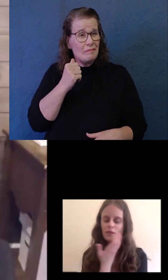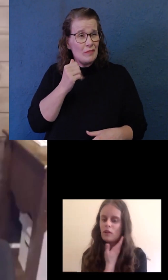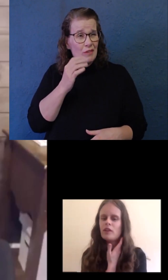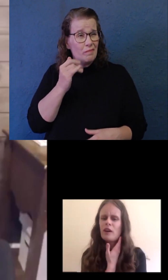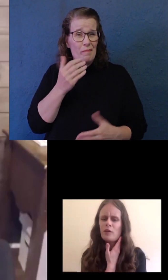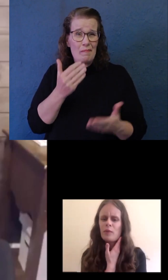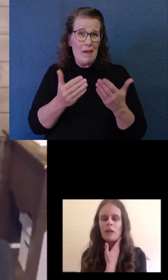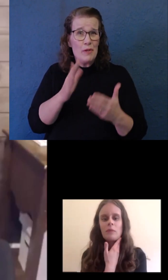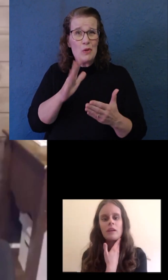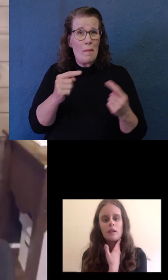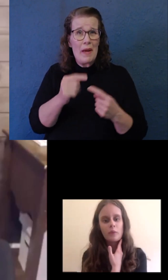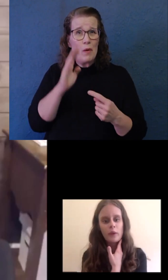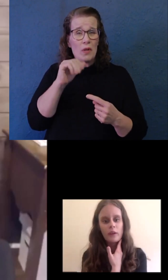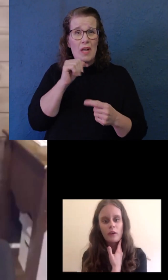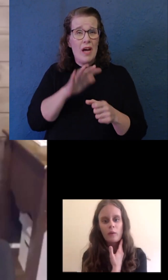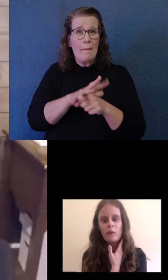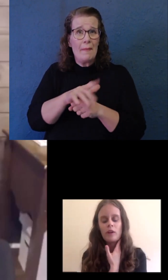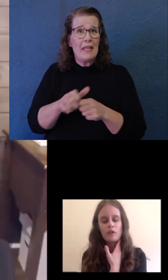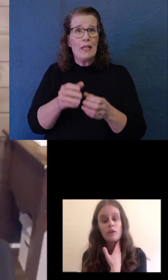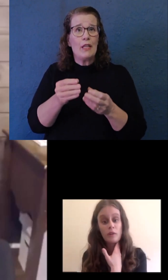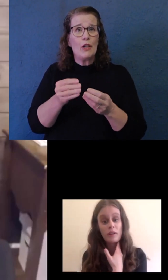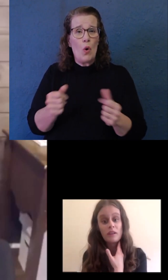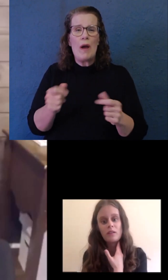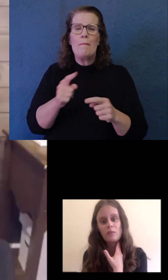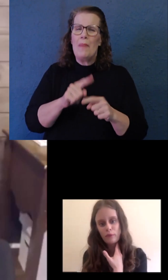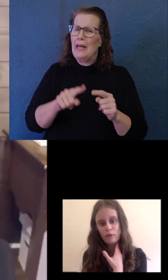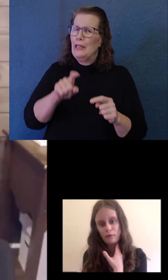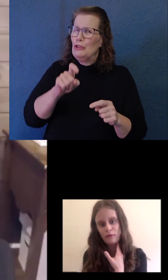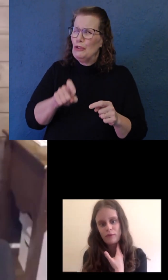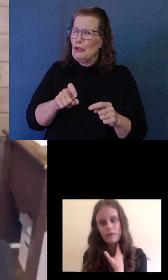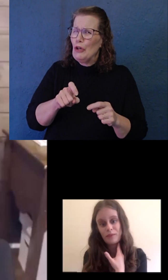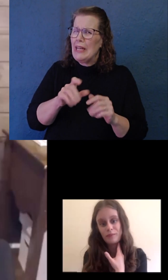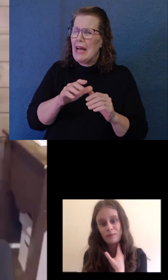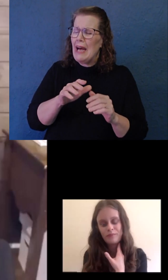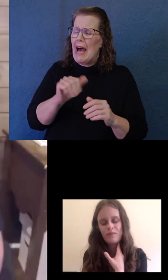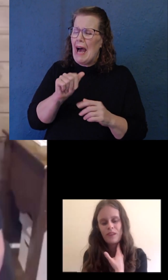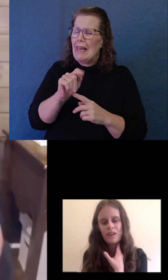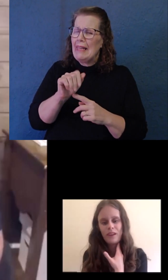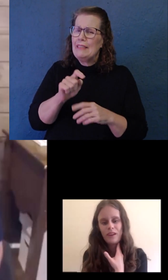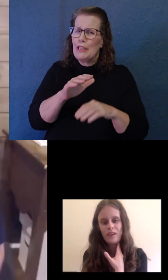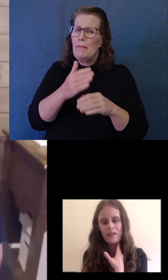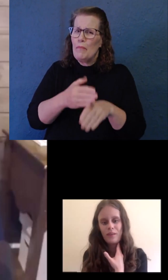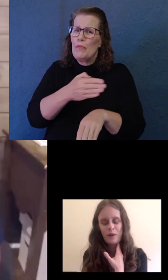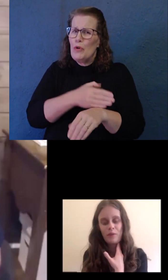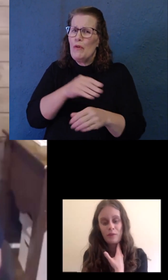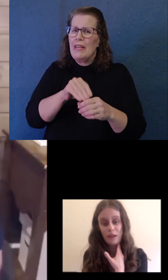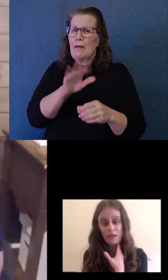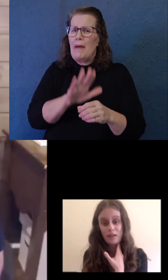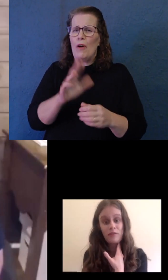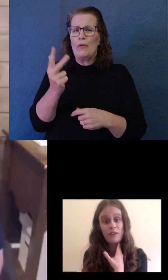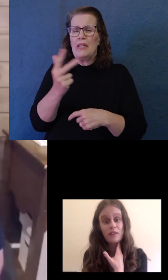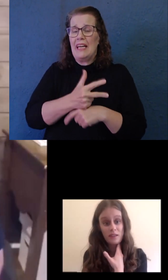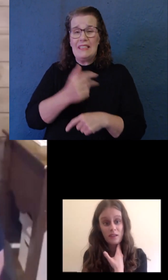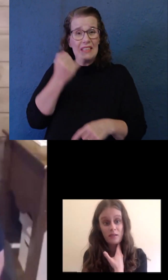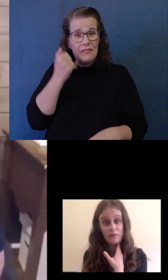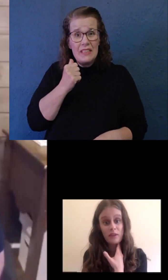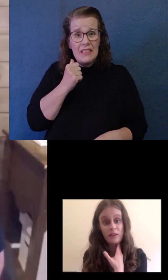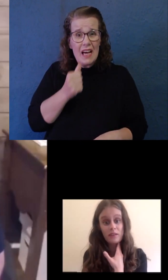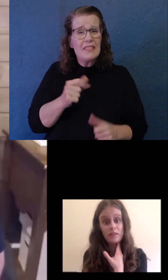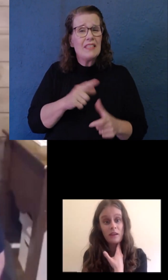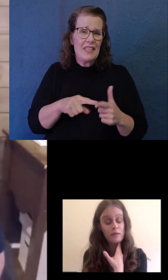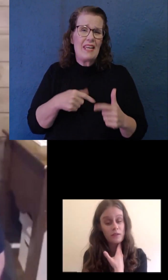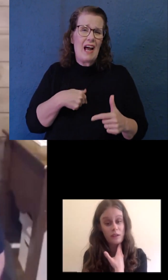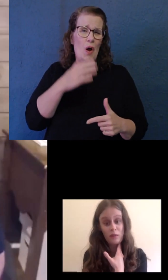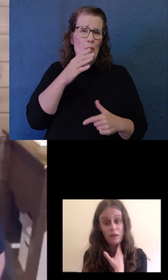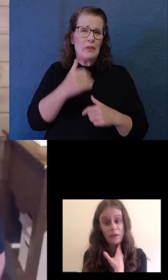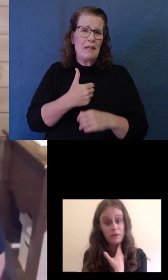don't start now, your pain might not completely go away, but it should at least improve in about 3 days. And if it doesn't,